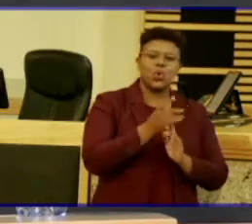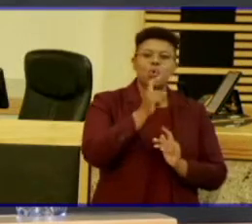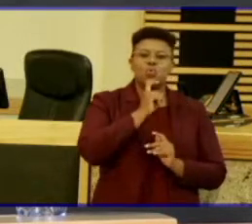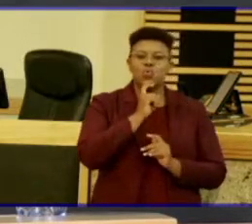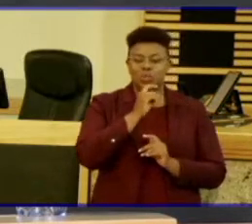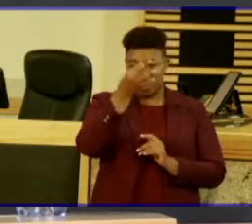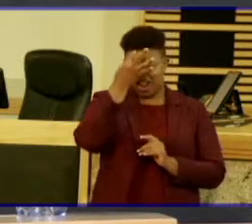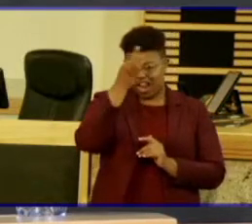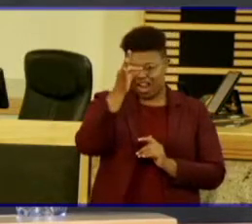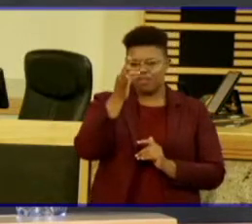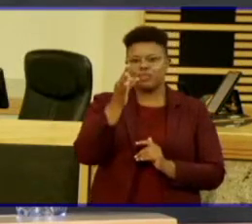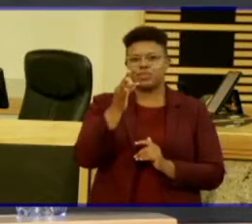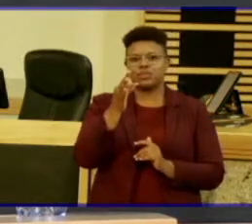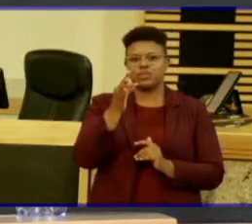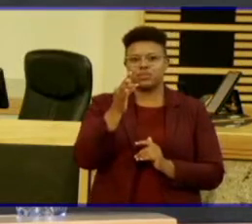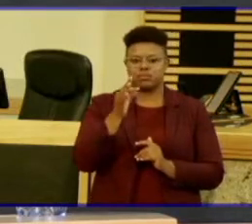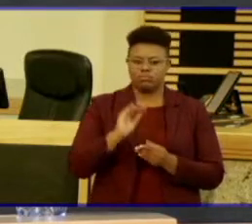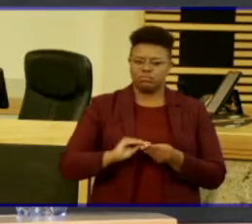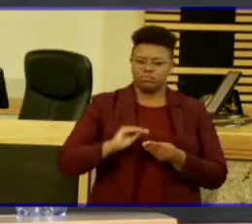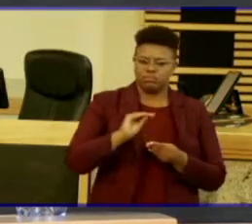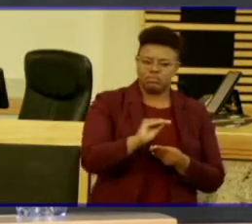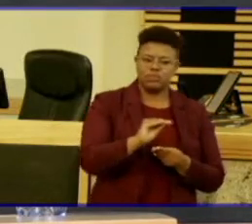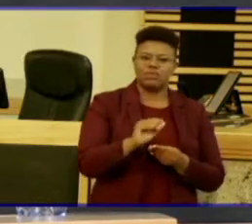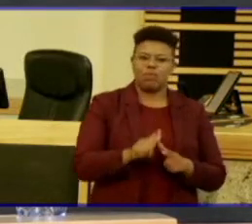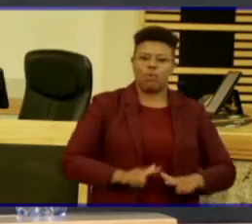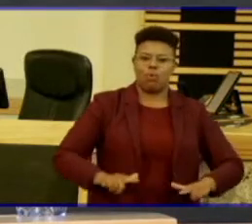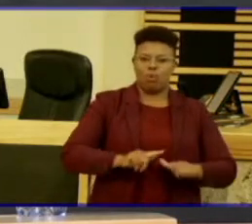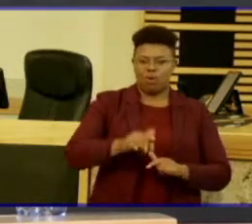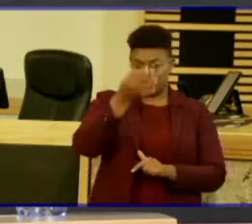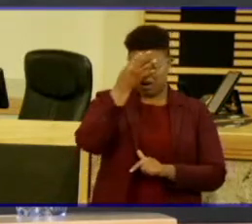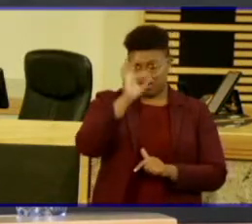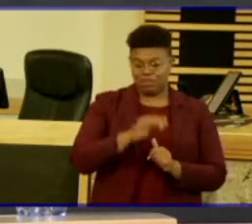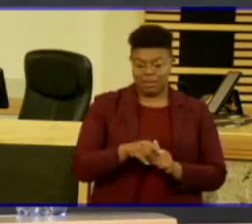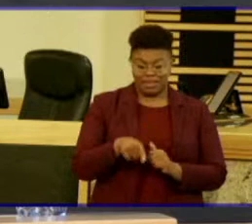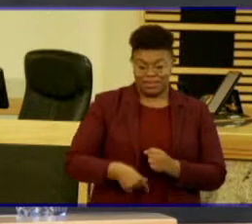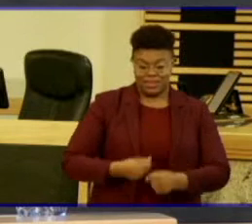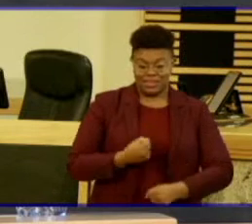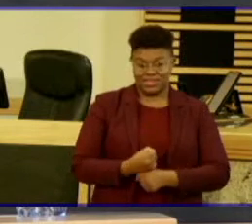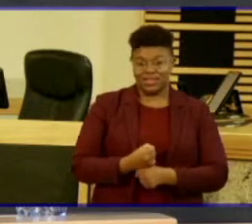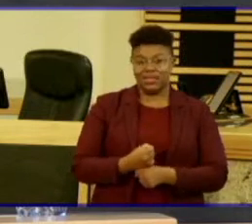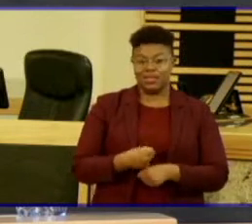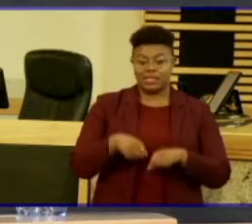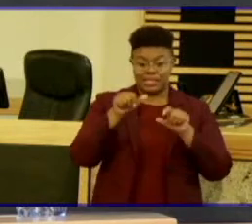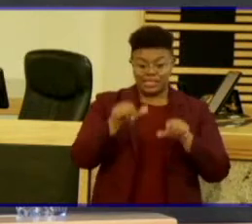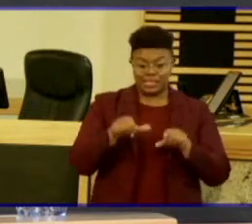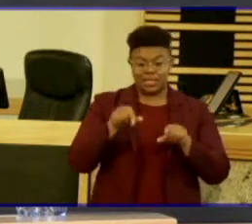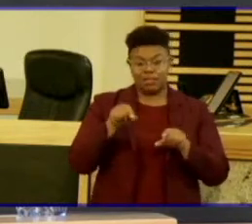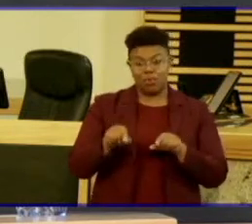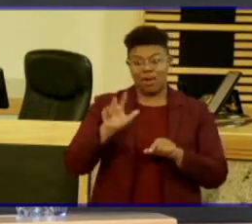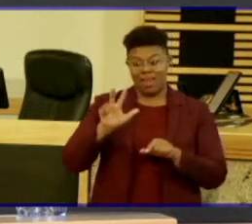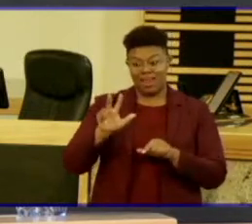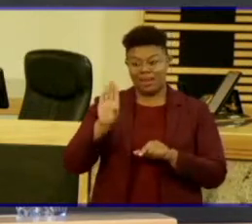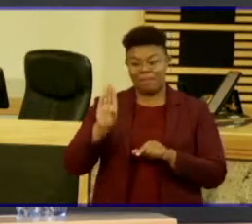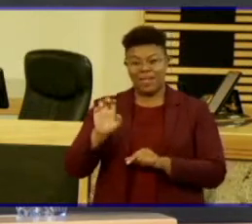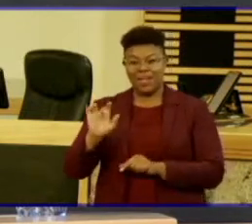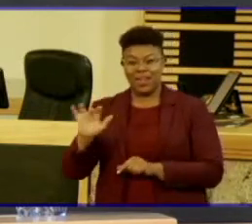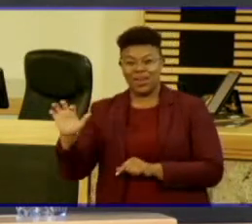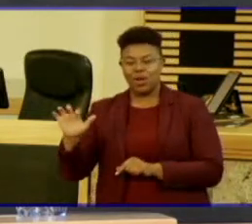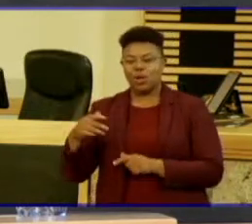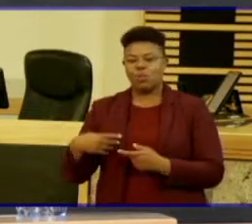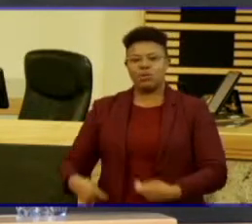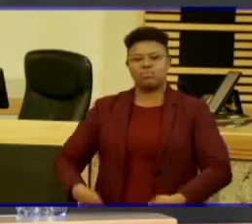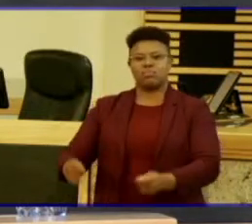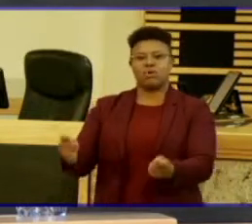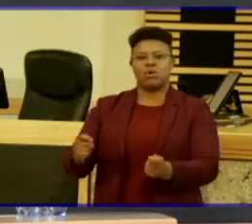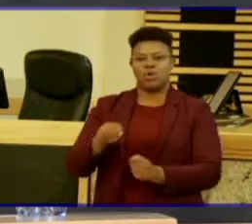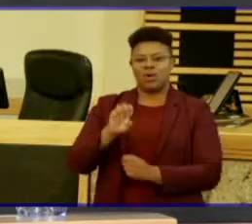government procurement for local economic development. In the year under review, 16.8 billion was spent on Eastern